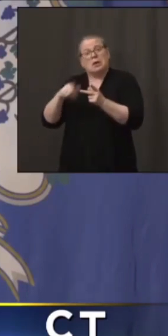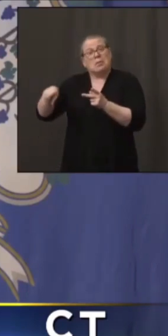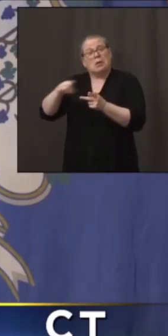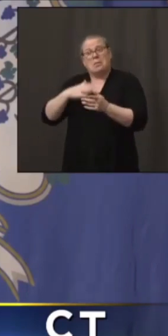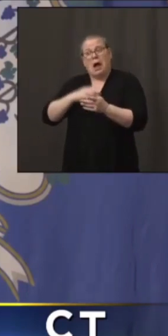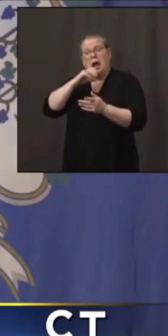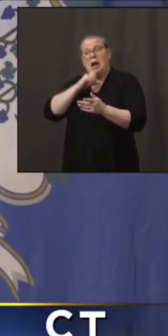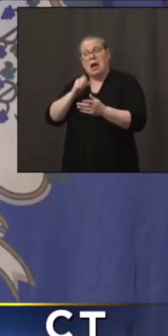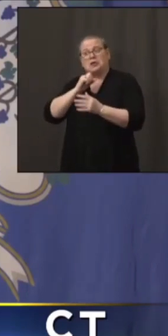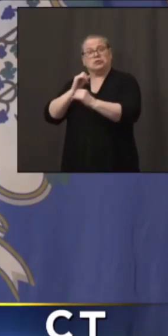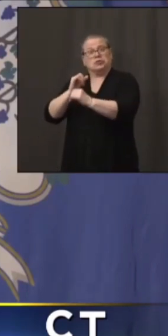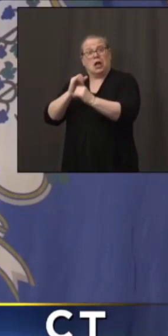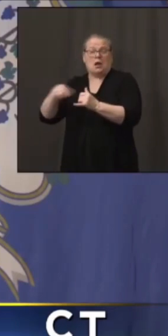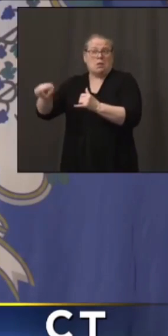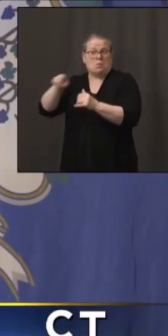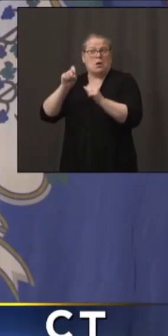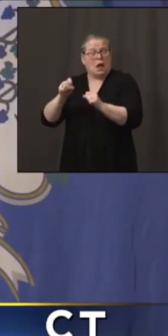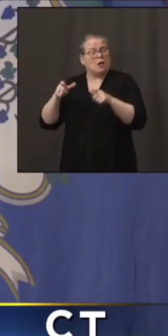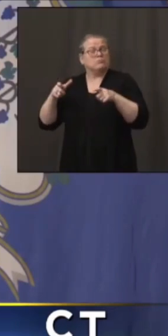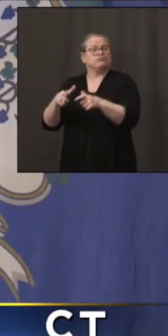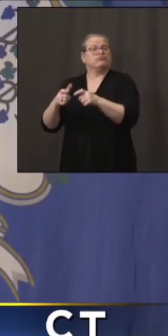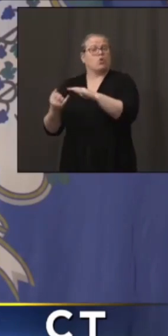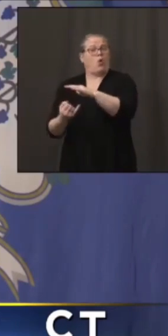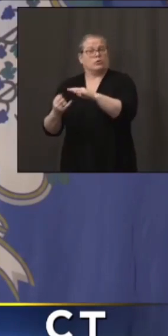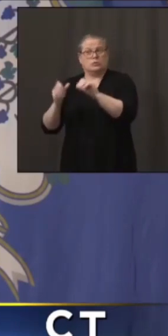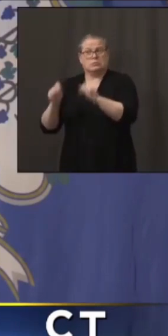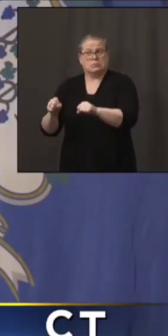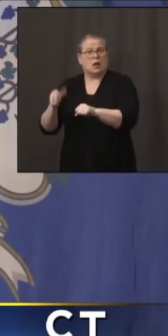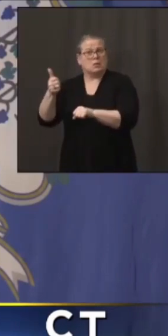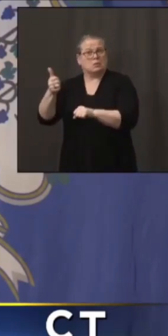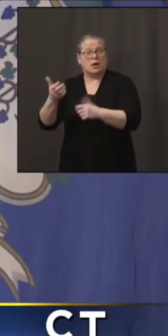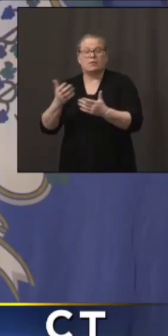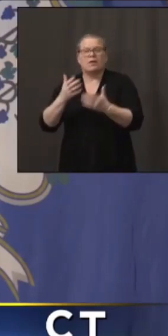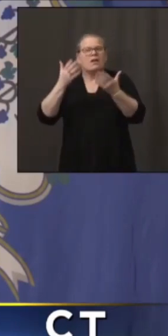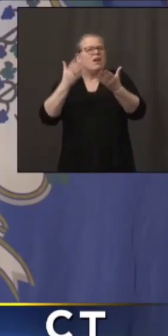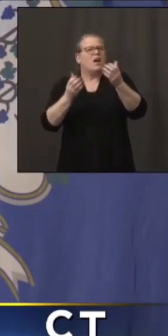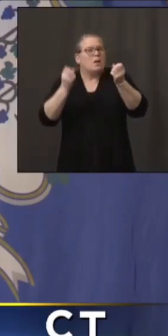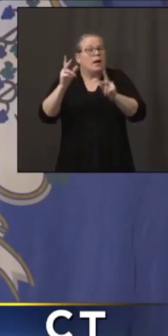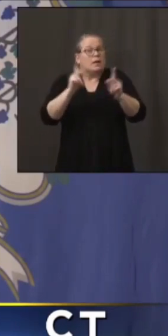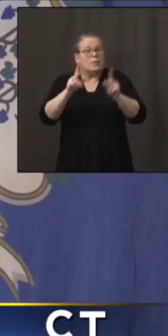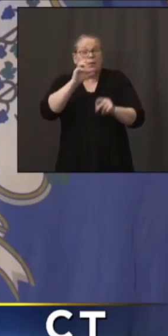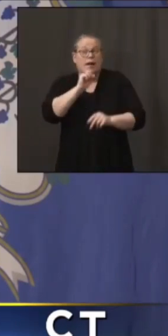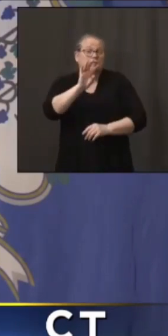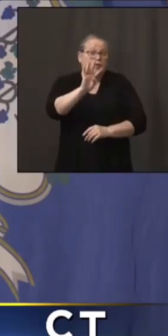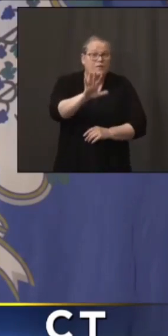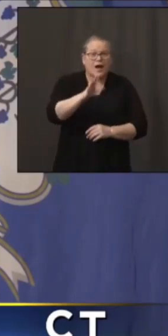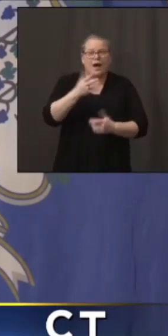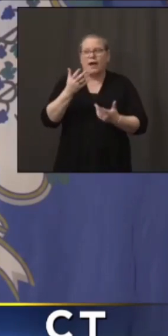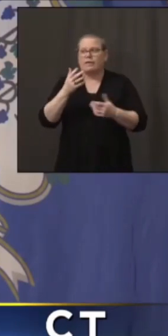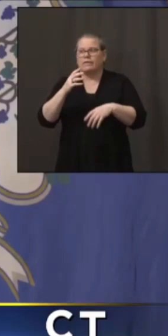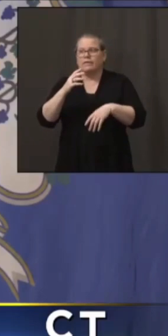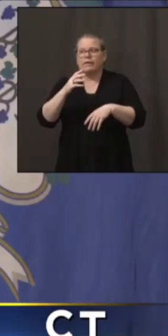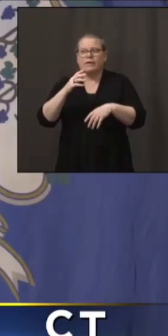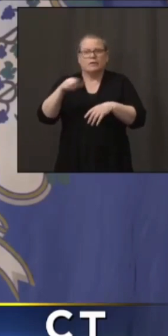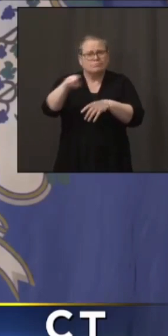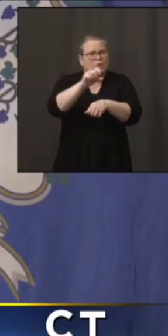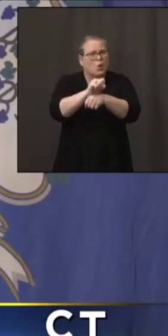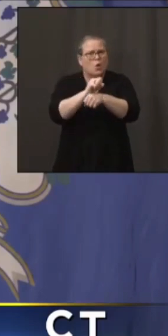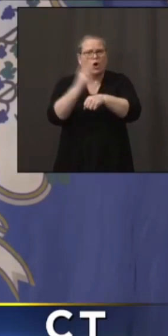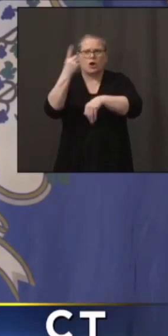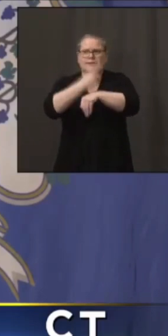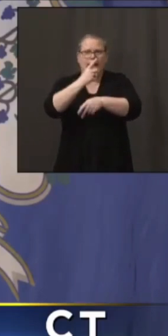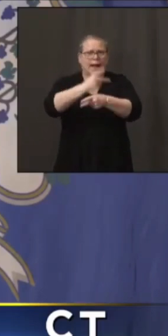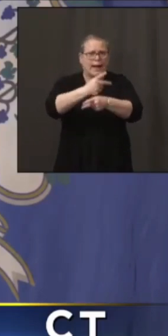of, 45-year-old folks working at grocery stores and daycare who don't have that opportunity. They're there on the front line, teachers